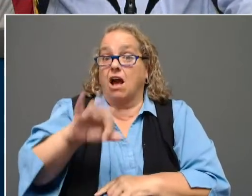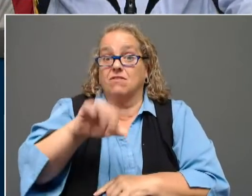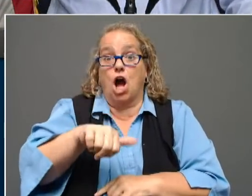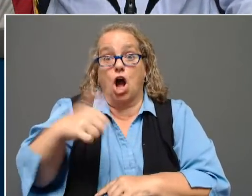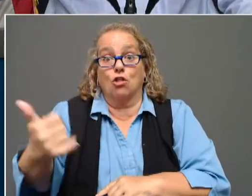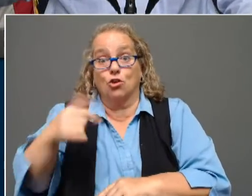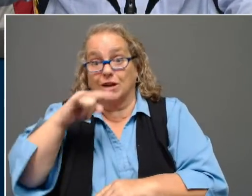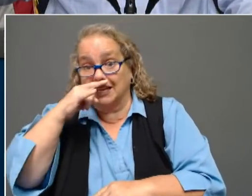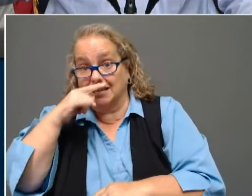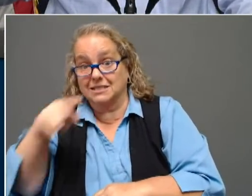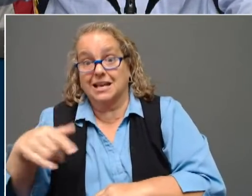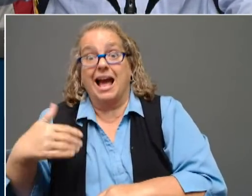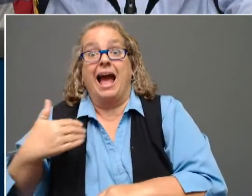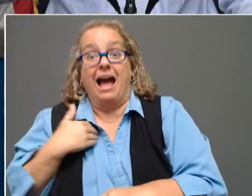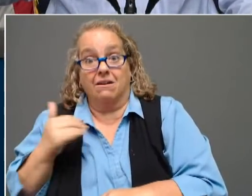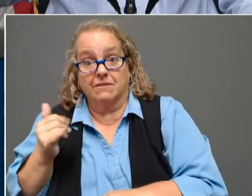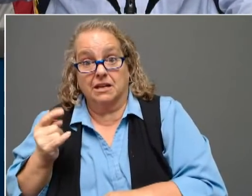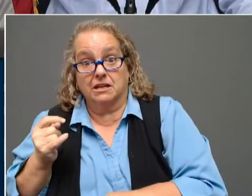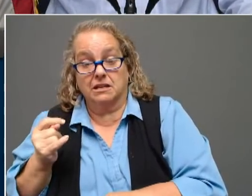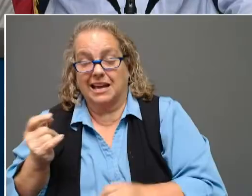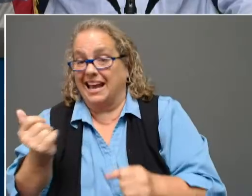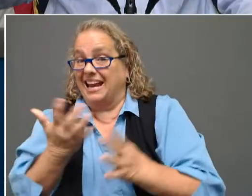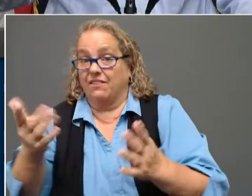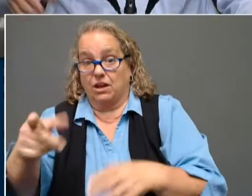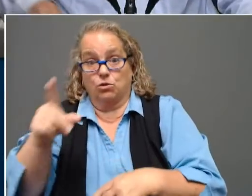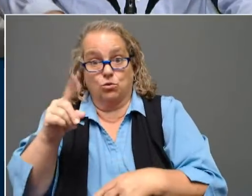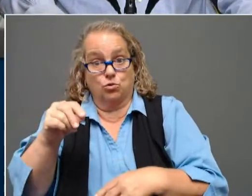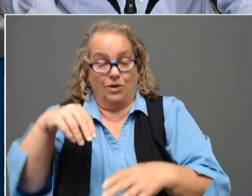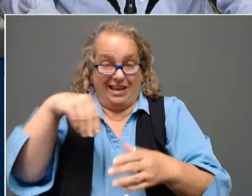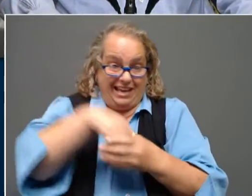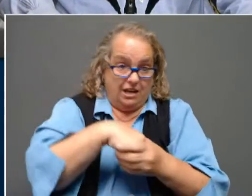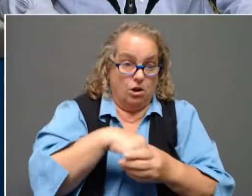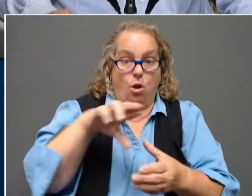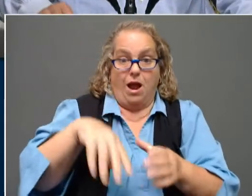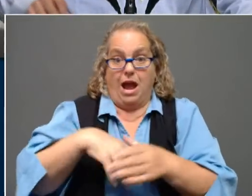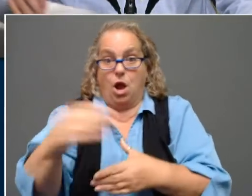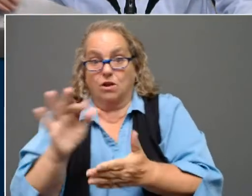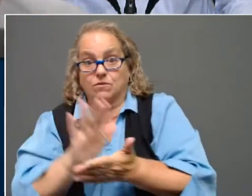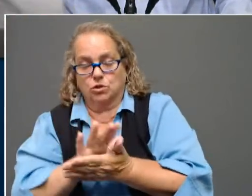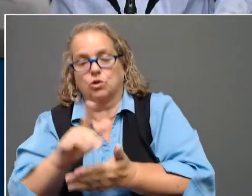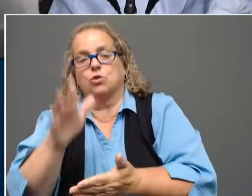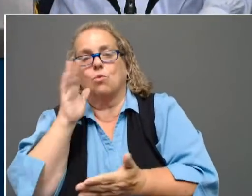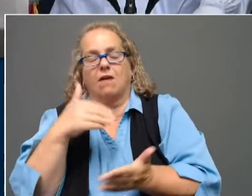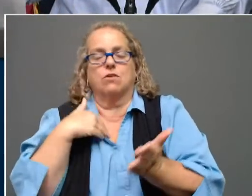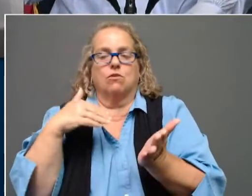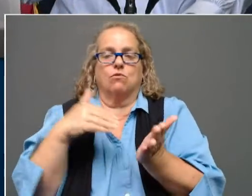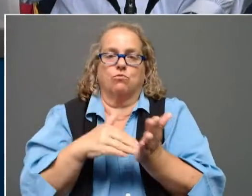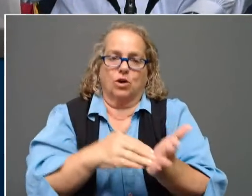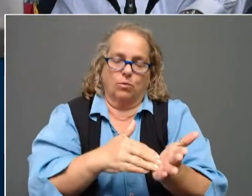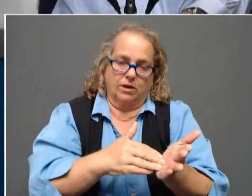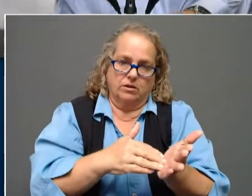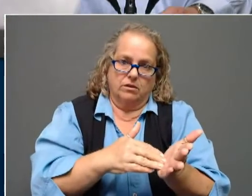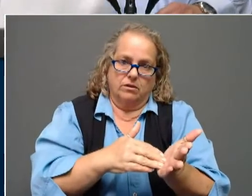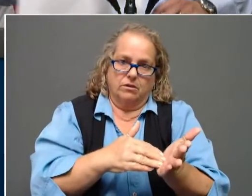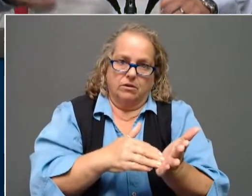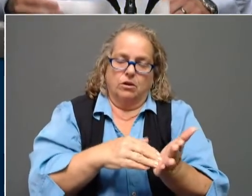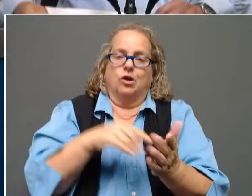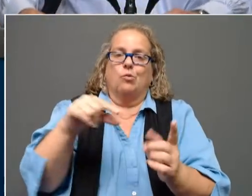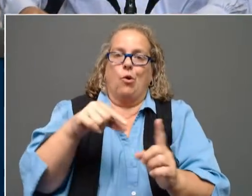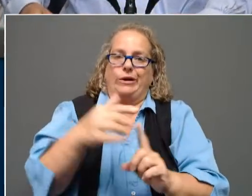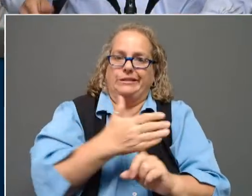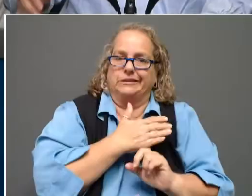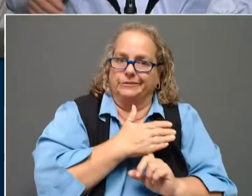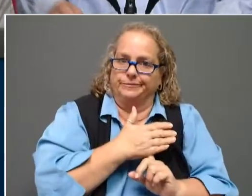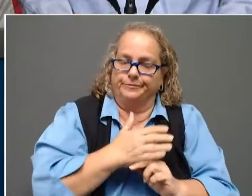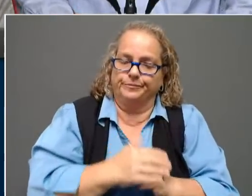they did in or out of school, you are going to have the frequent and the large quarantines. So what is the